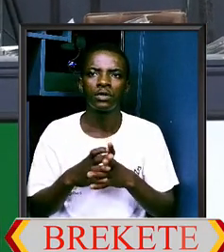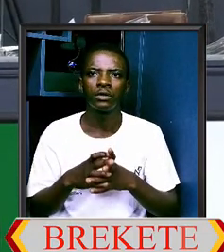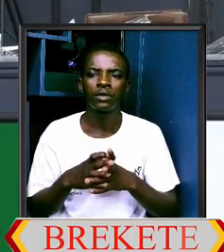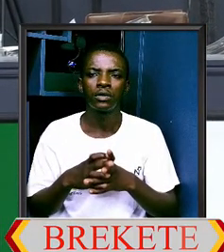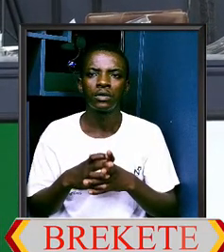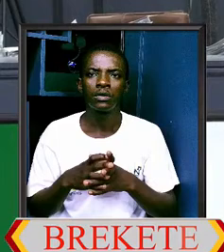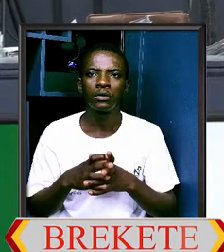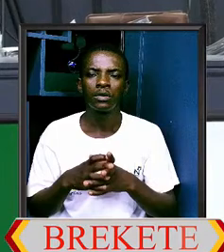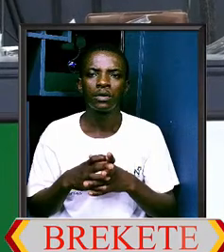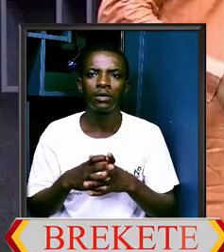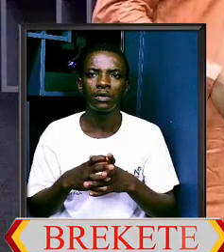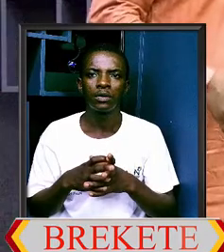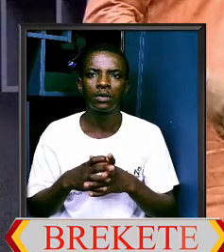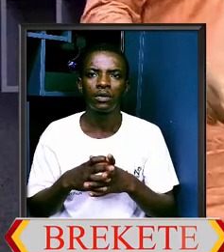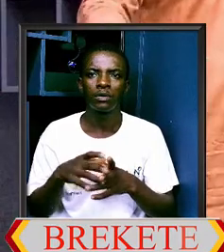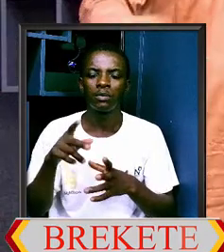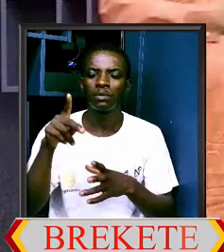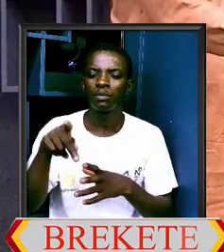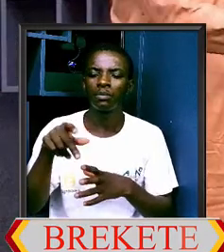scam.